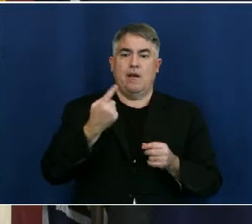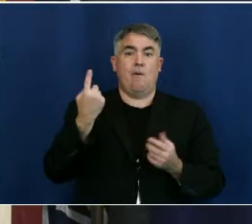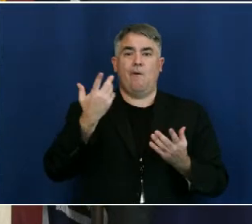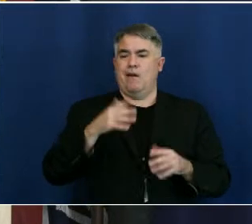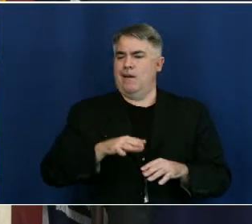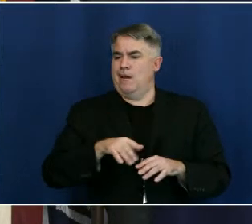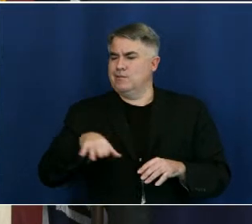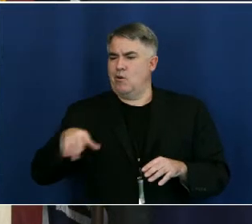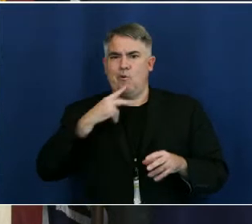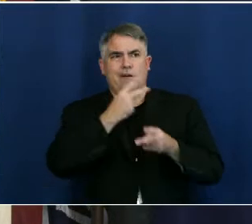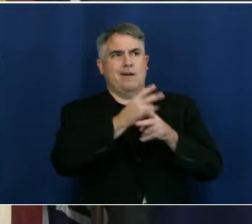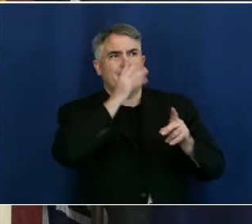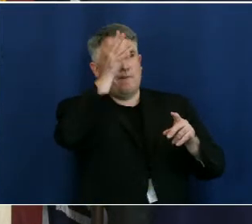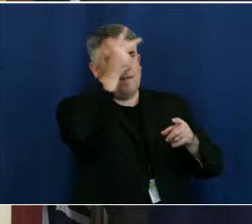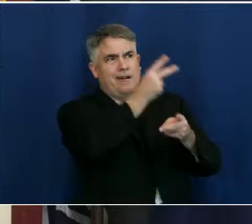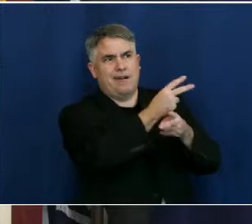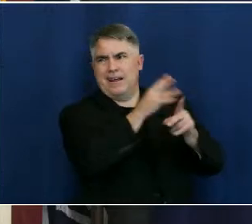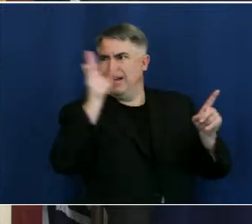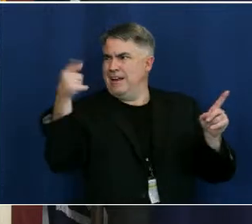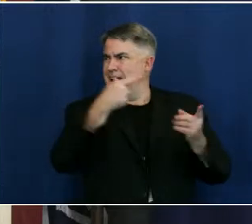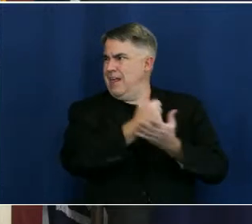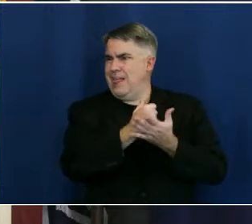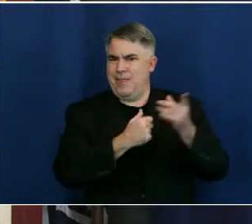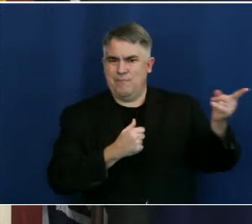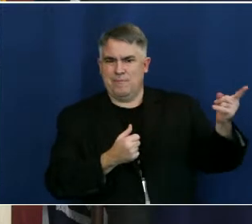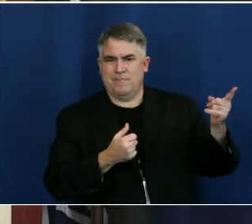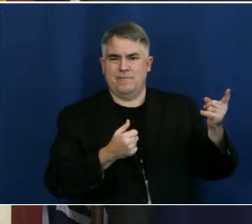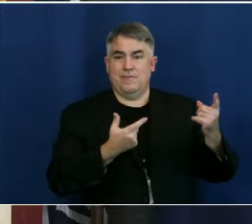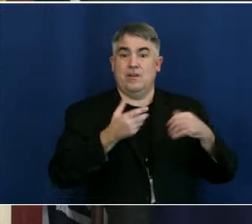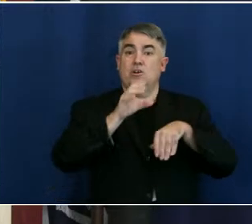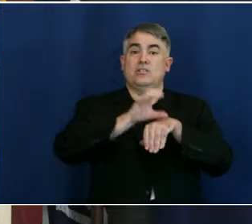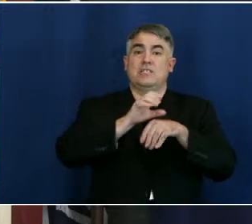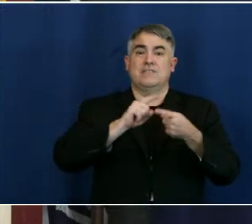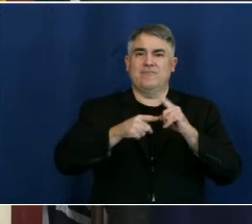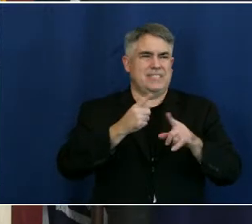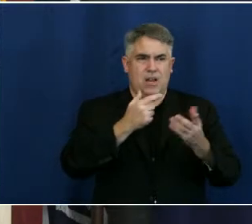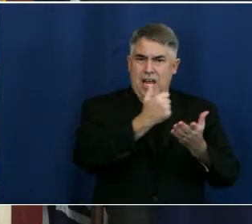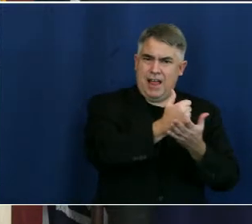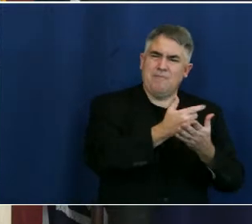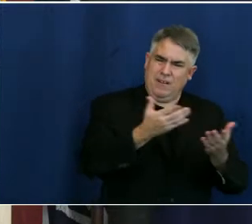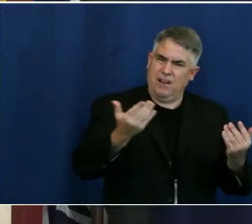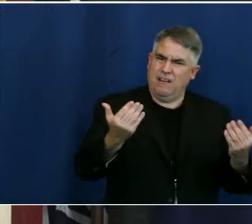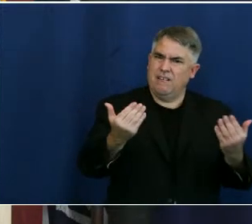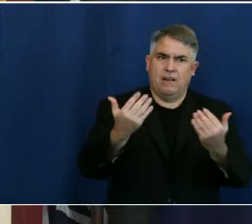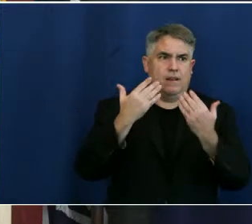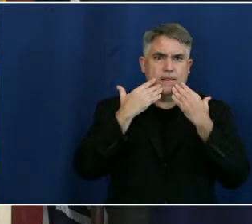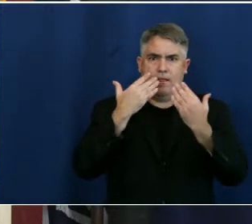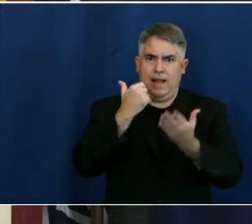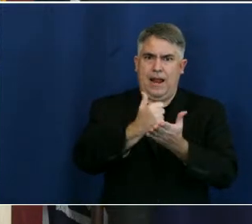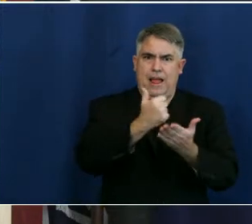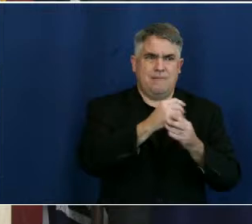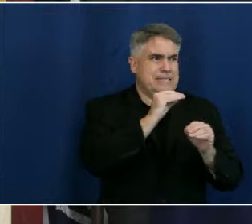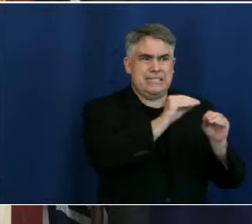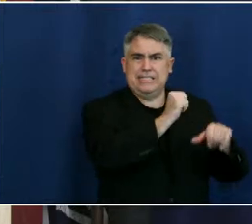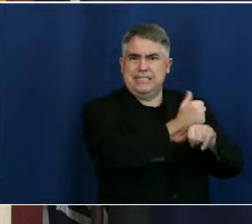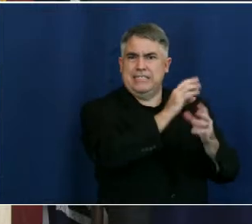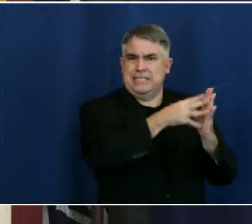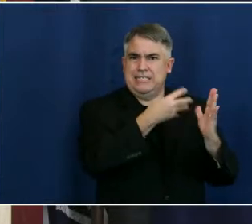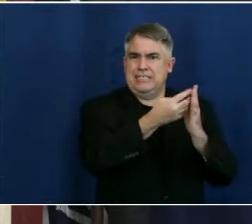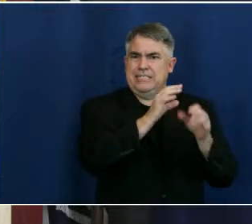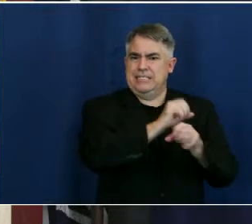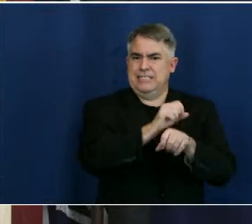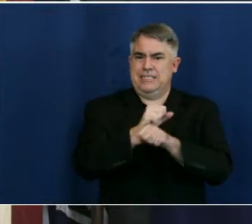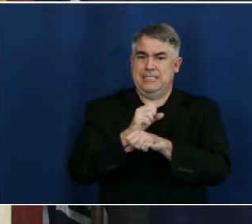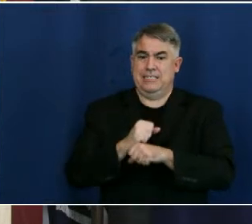together to help seniors navigate a website. My wife's dad lives with us.